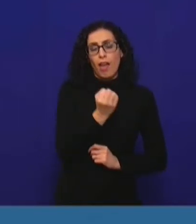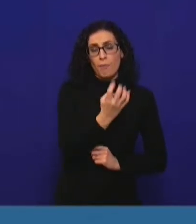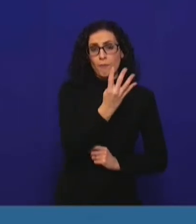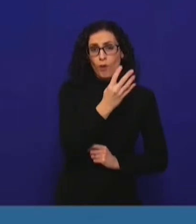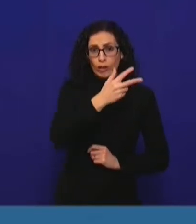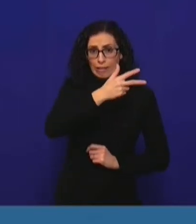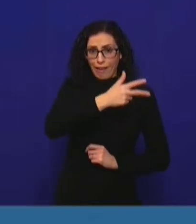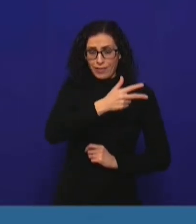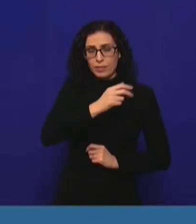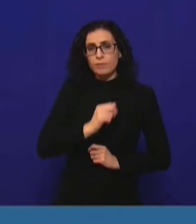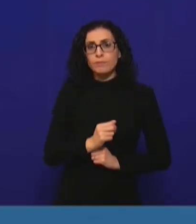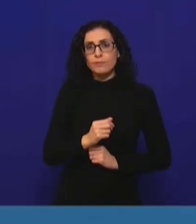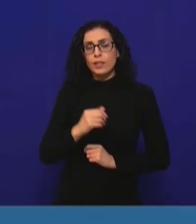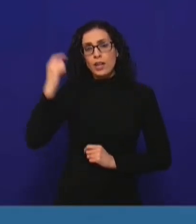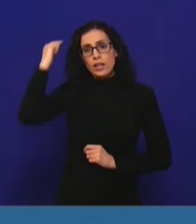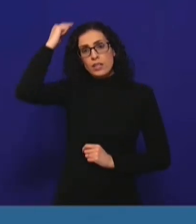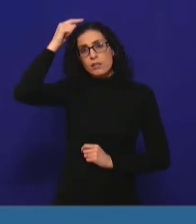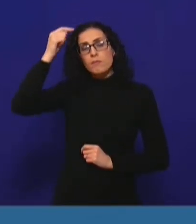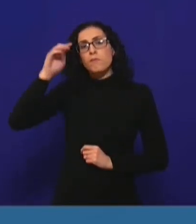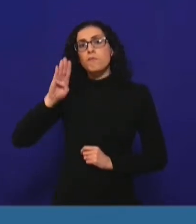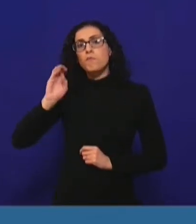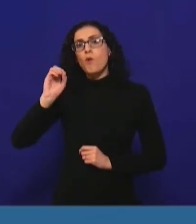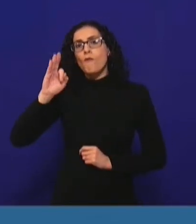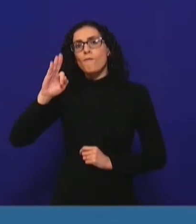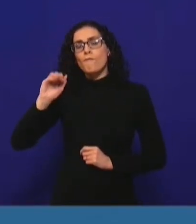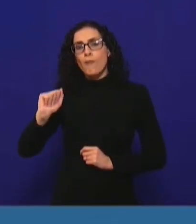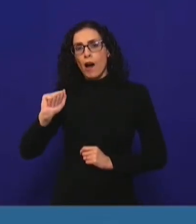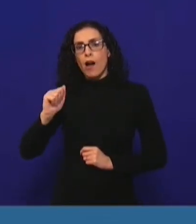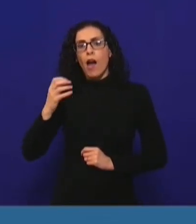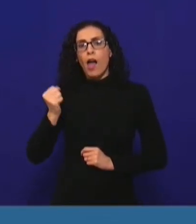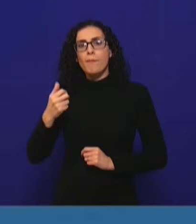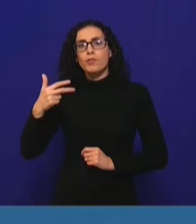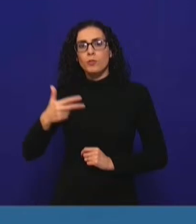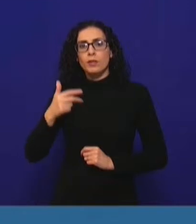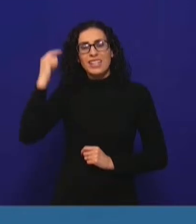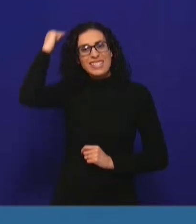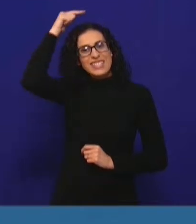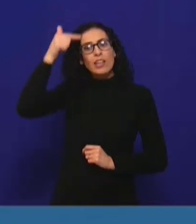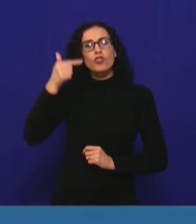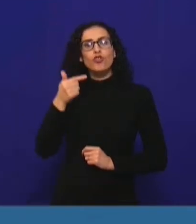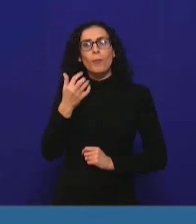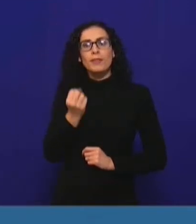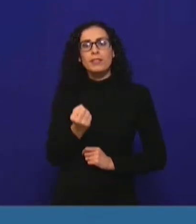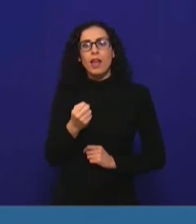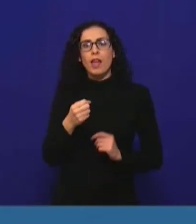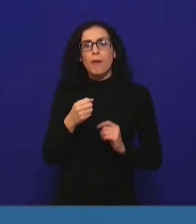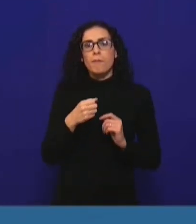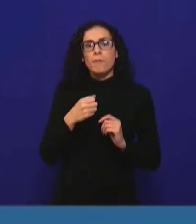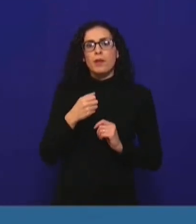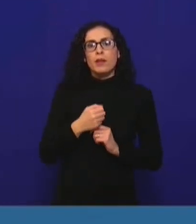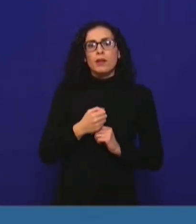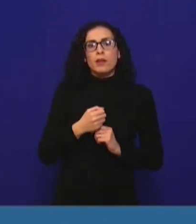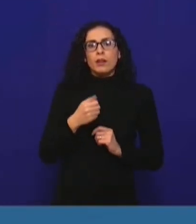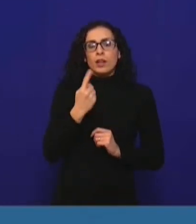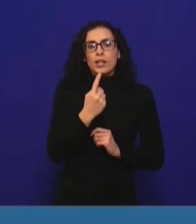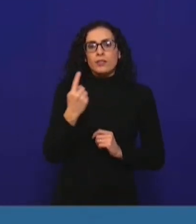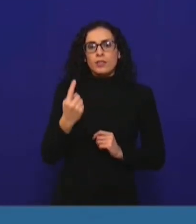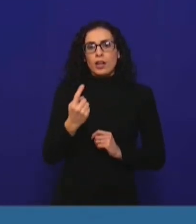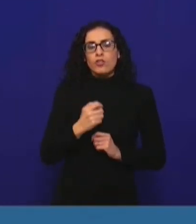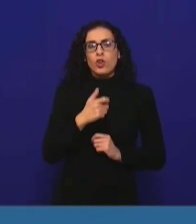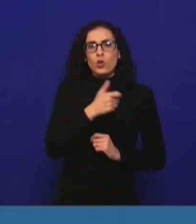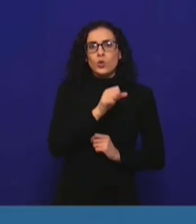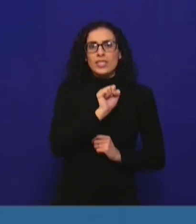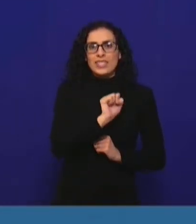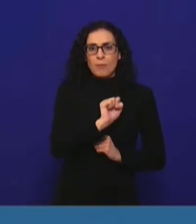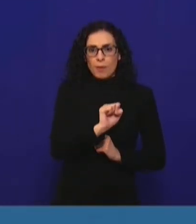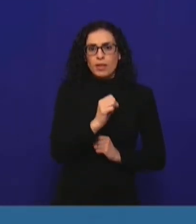48, Boffa għandna 8, St. Thomas għandna 11, ir-rehab ta' Caring Grek għandna 7 persuni, Good